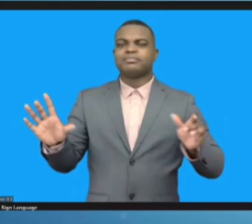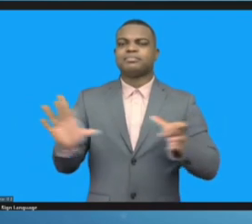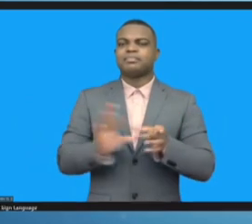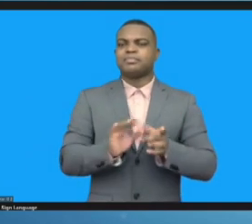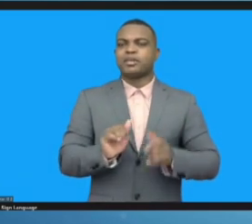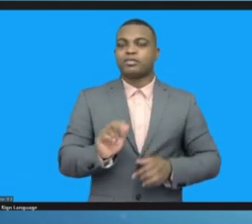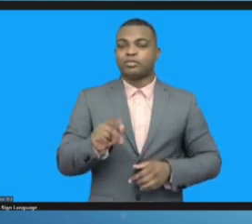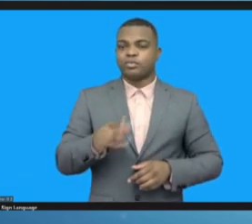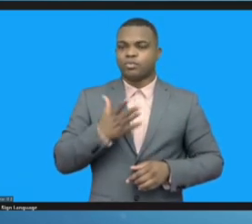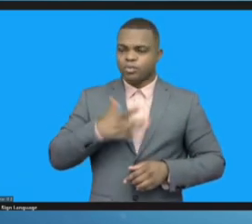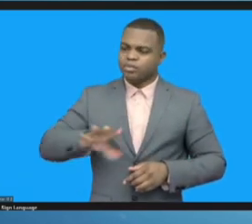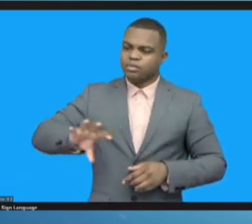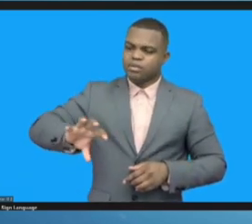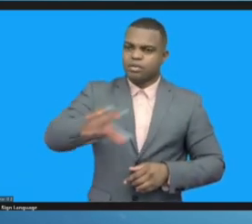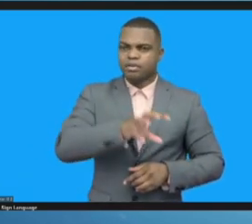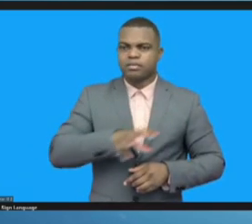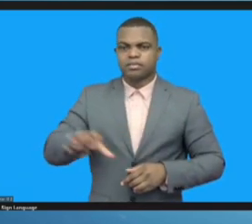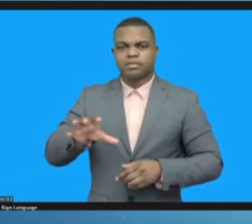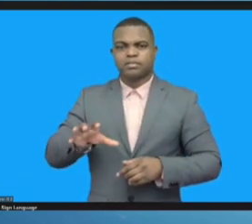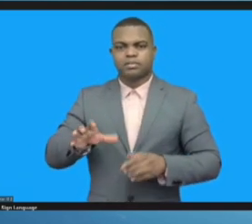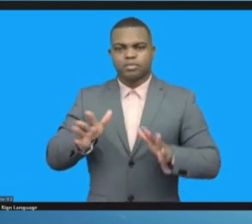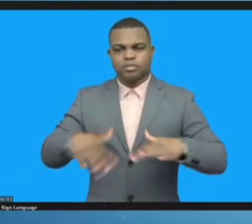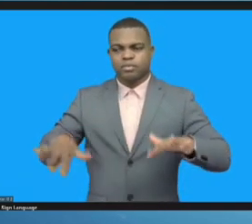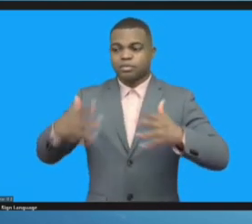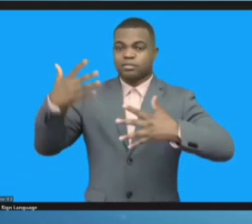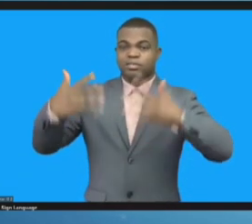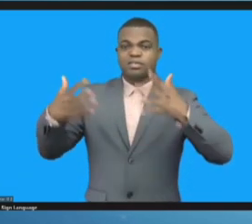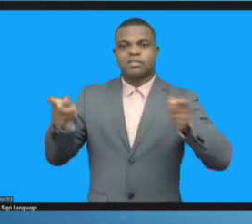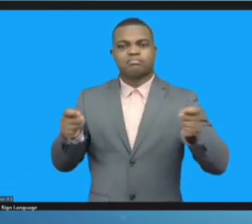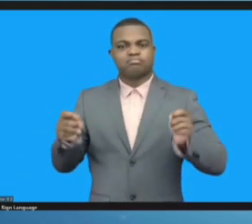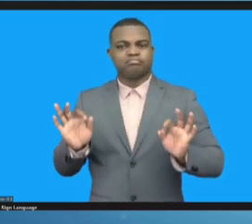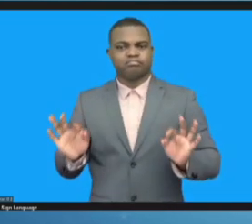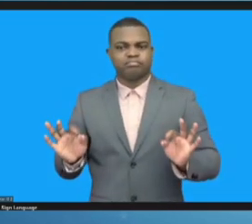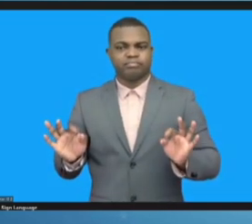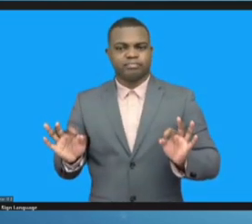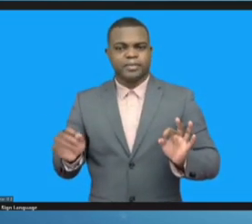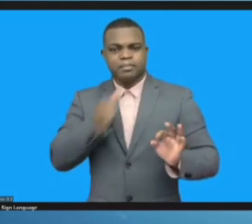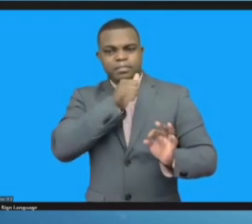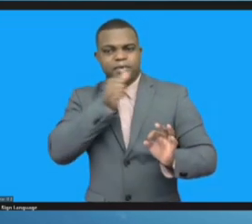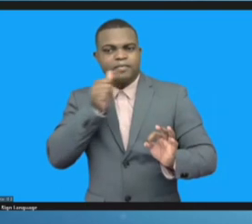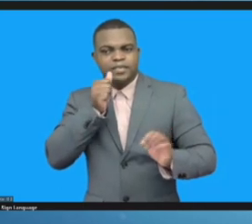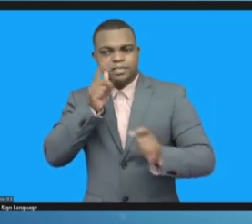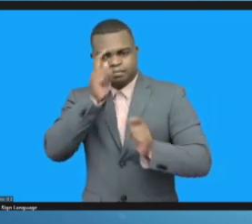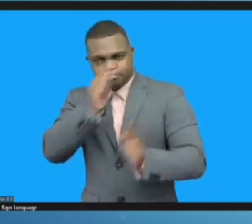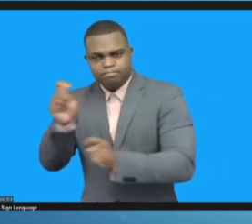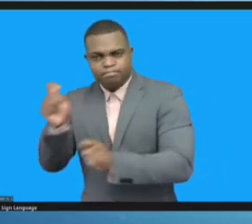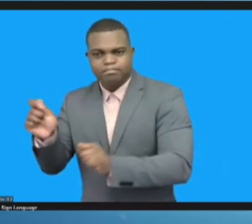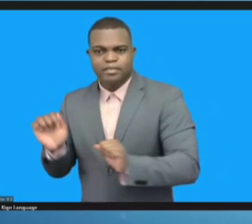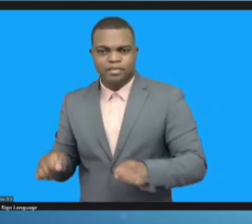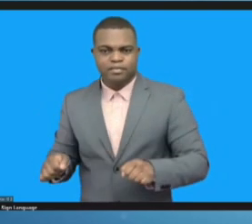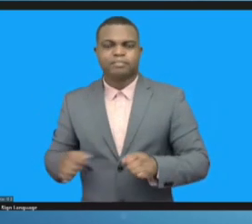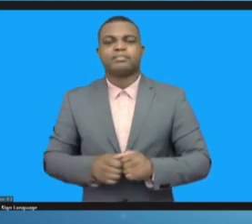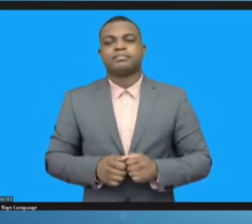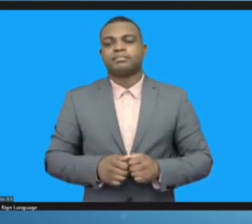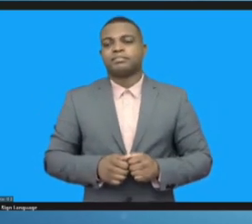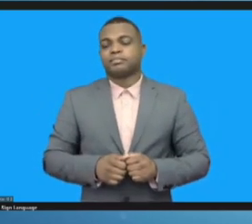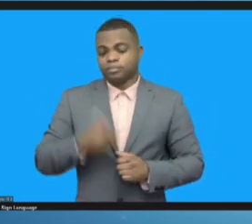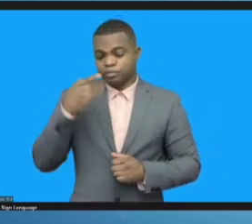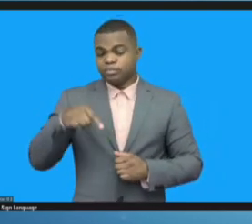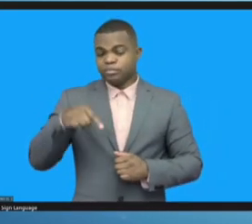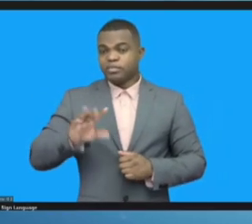Framework, endorsed by the African Union Heads of State and Government in February of 2022, providing the continent with a framework